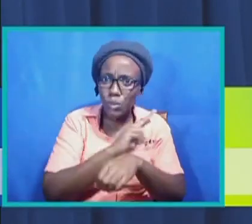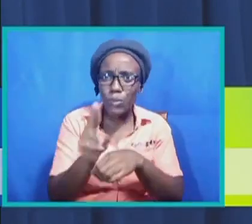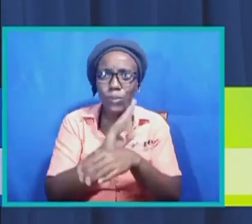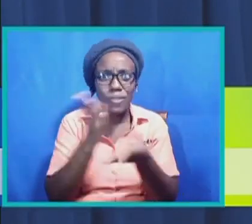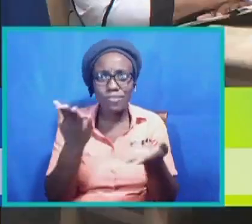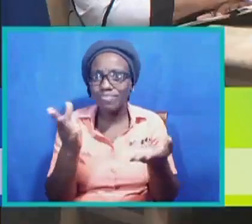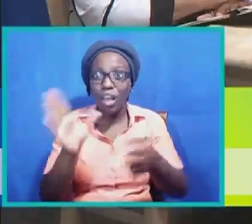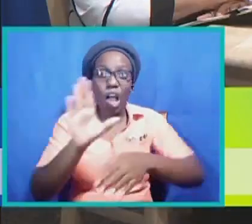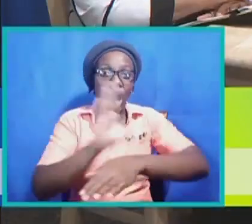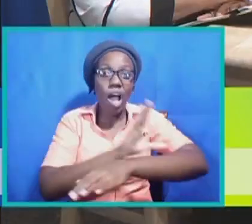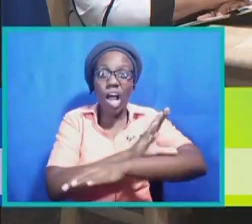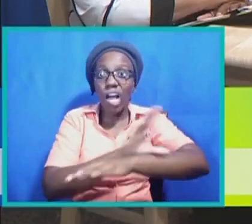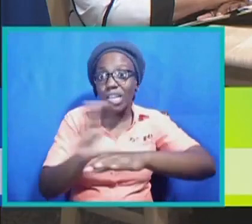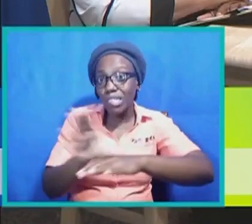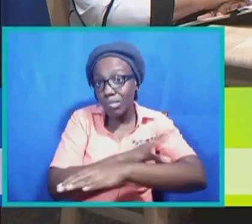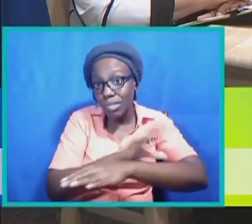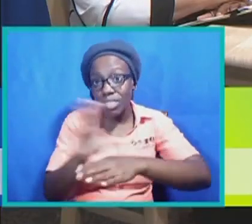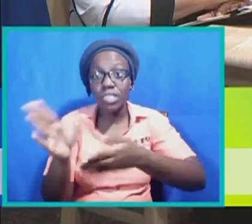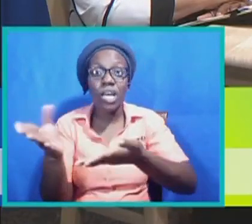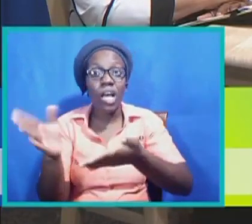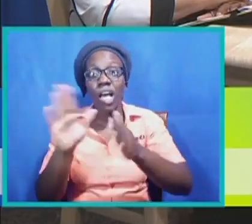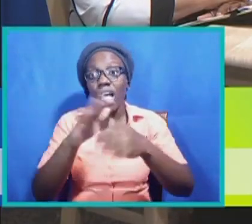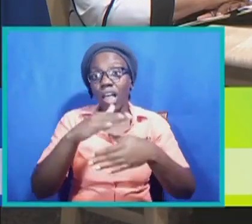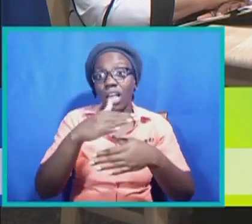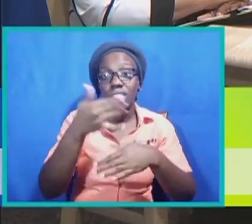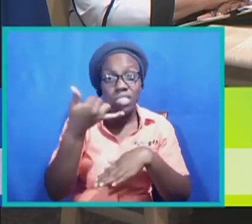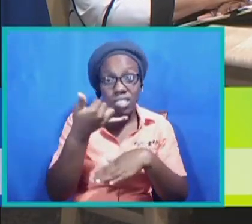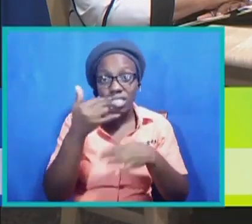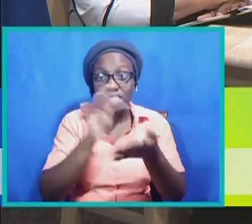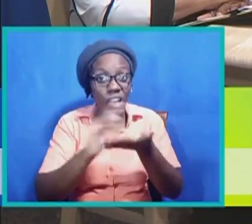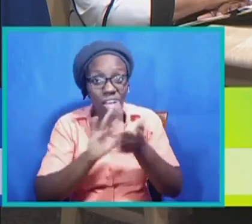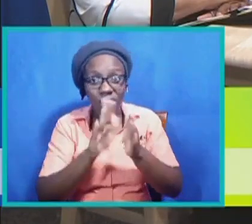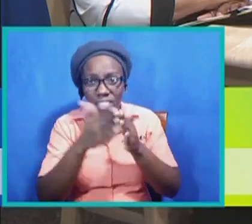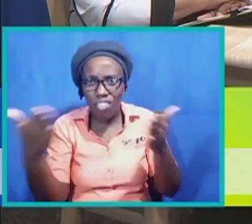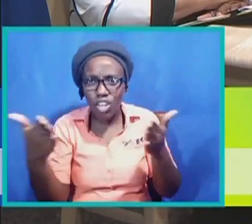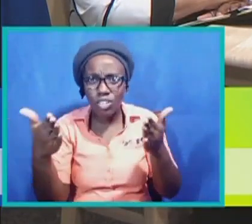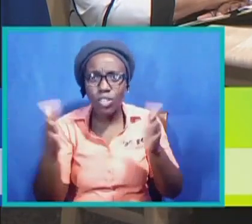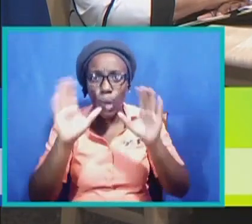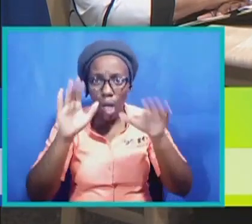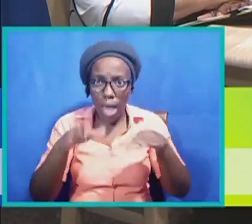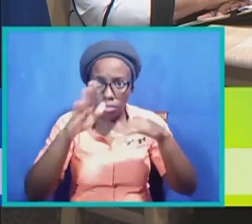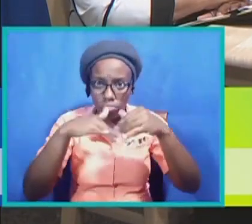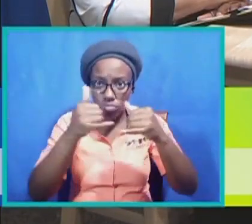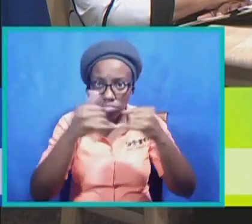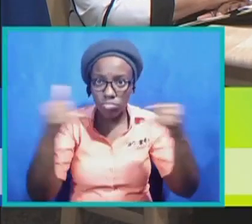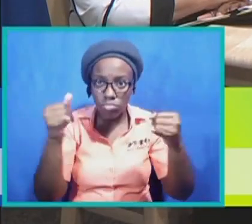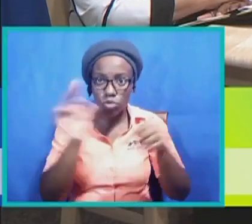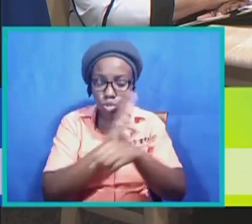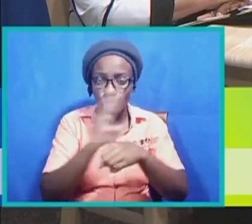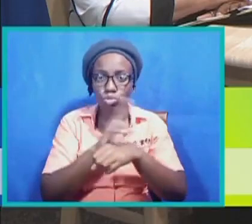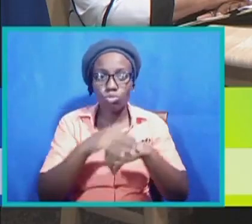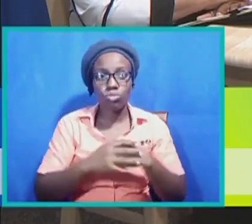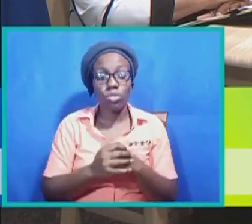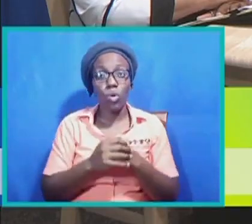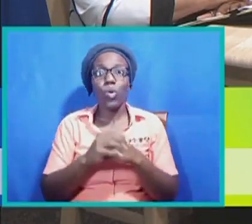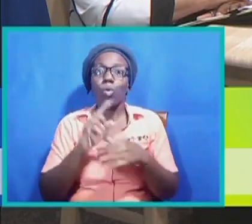bandwidth and connectivity. So those are things that must be put in place to support what we are trying to